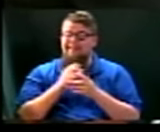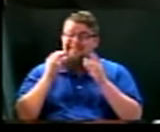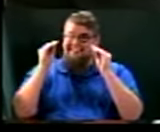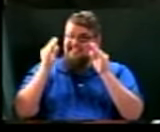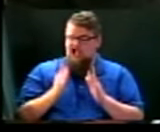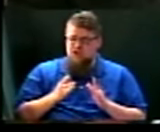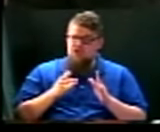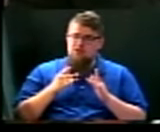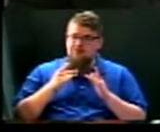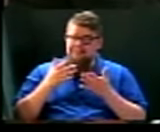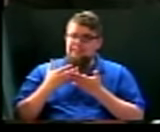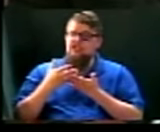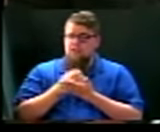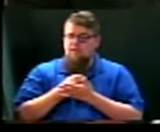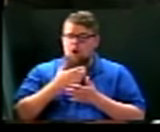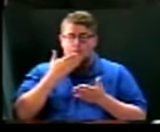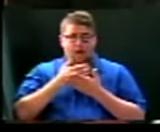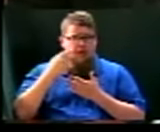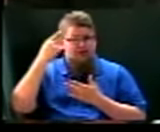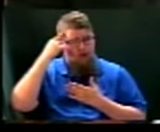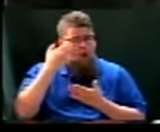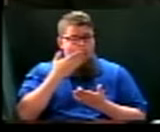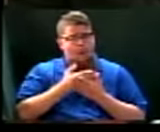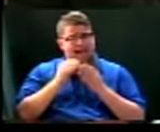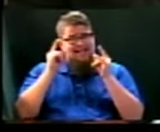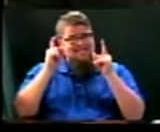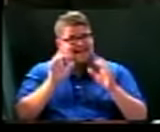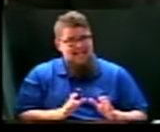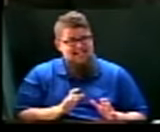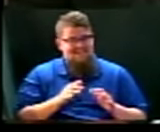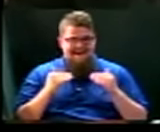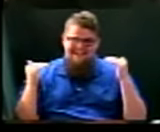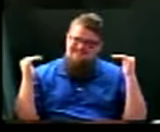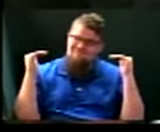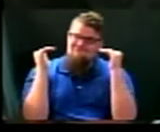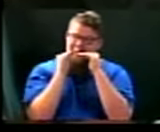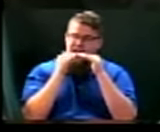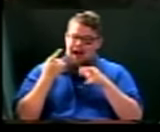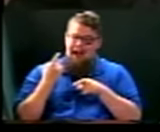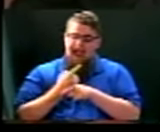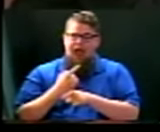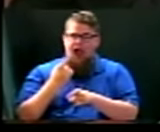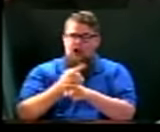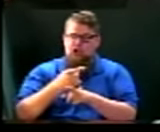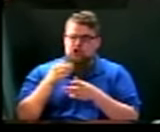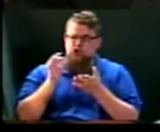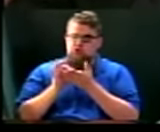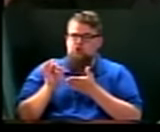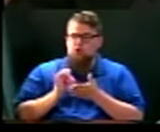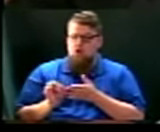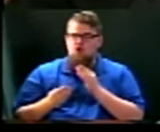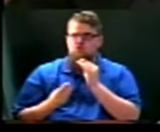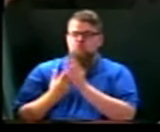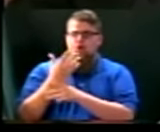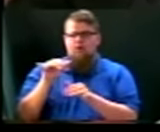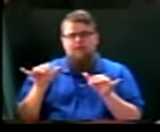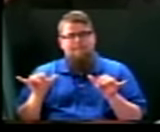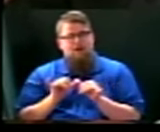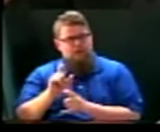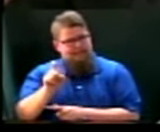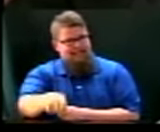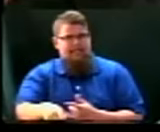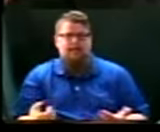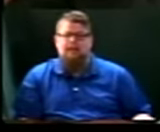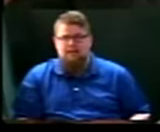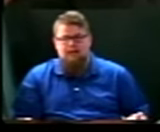deserve a well-thought-out, well-tested, fair, and accurately scored growth measure.